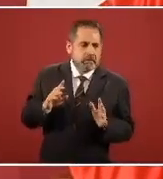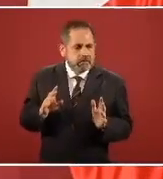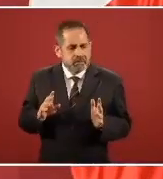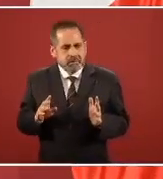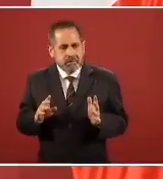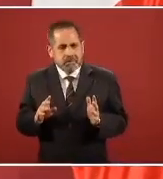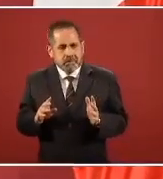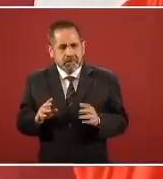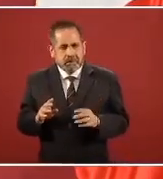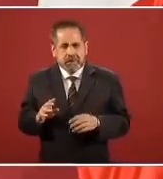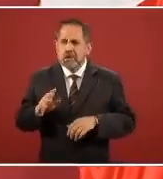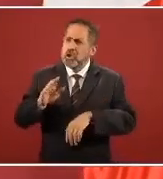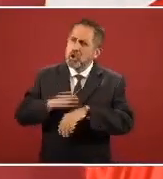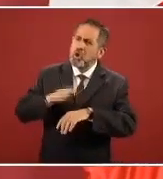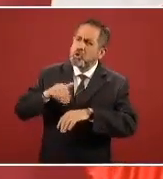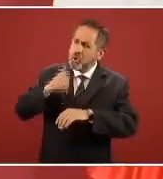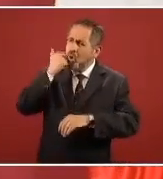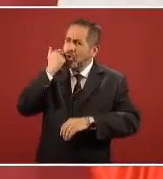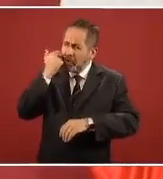demandas